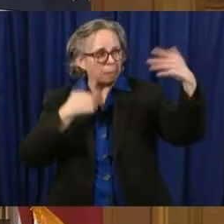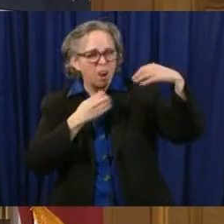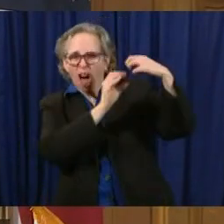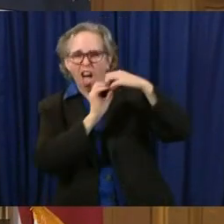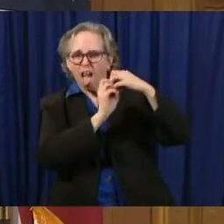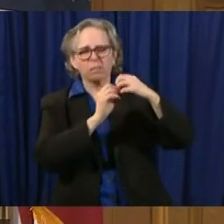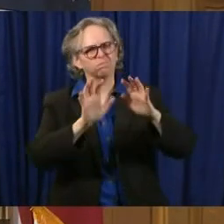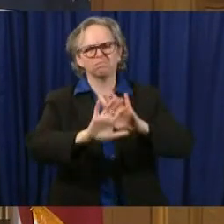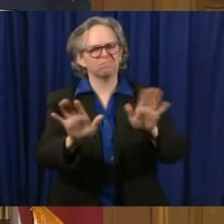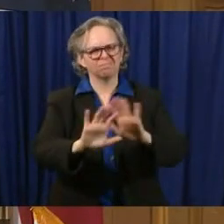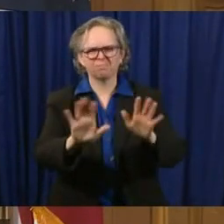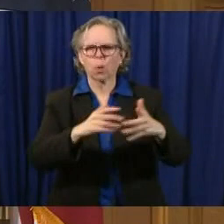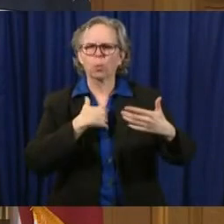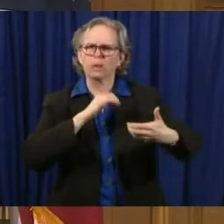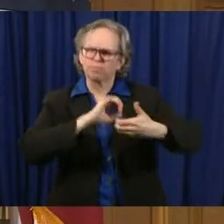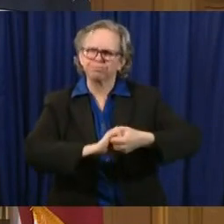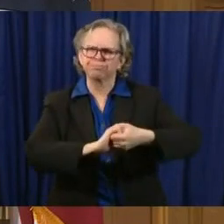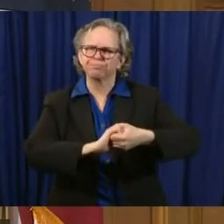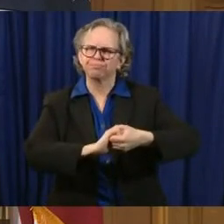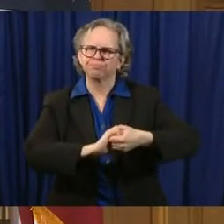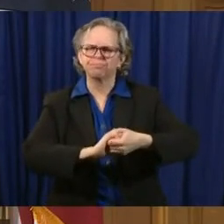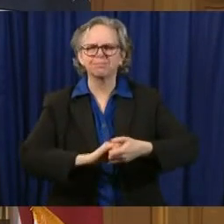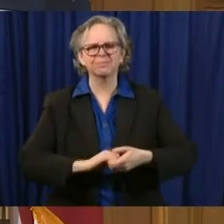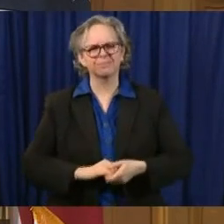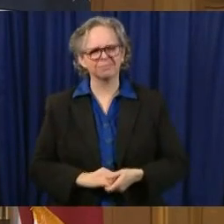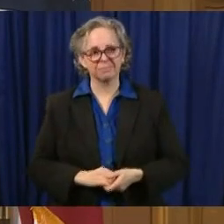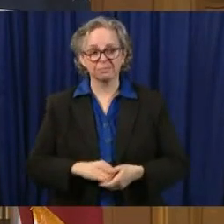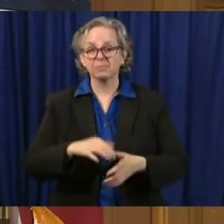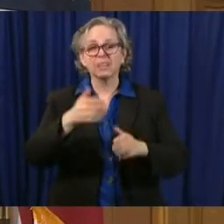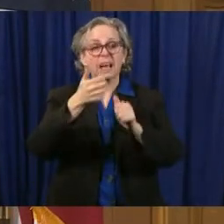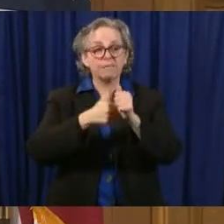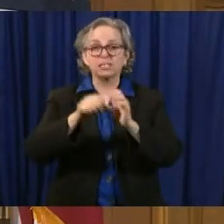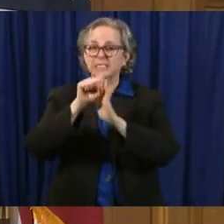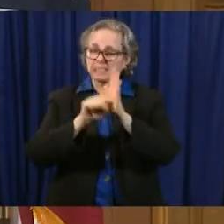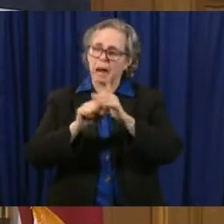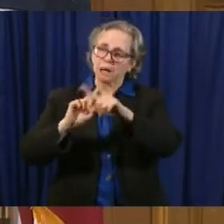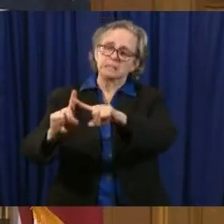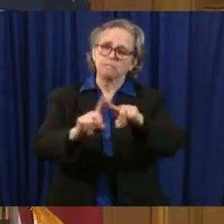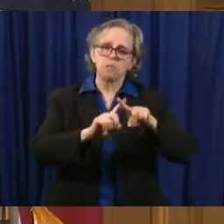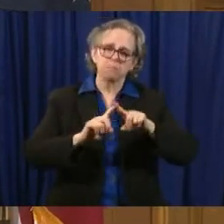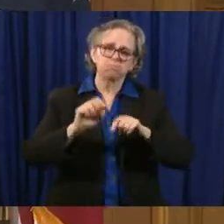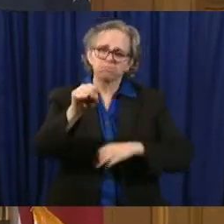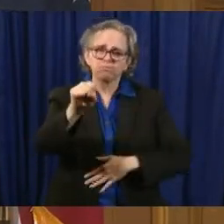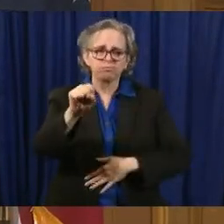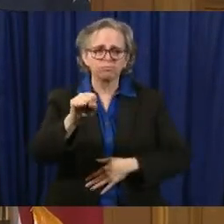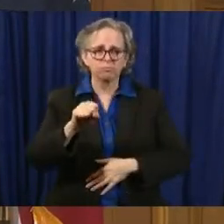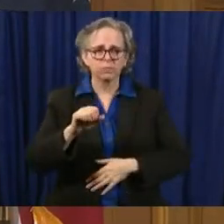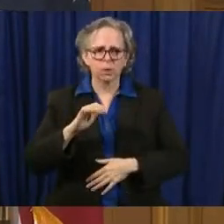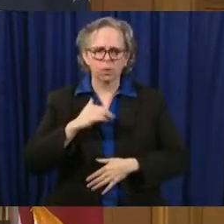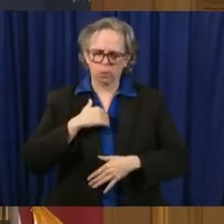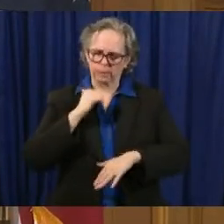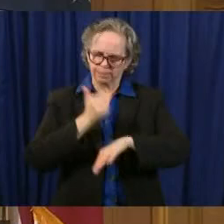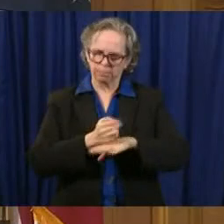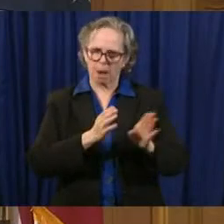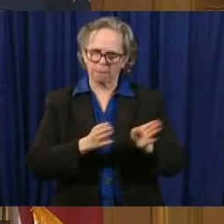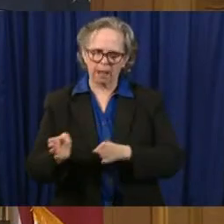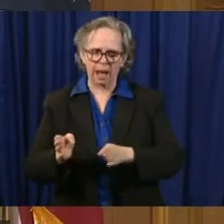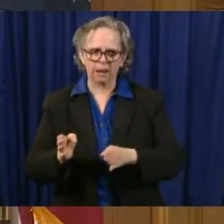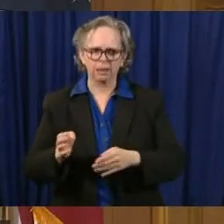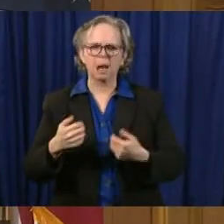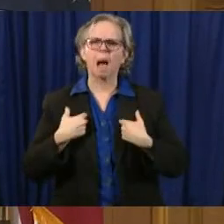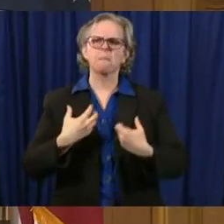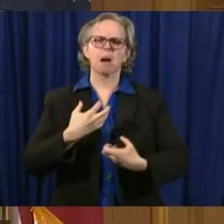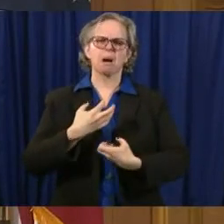every state is different, and we're going to have to, you know, lay out a plan, and I'm confident that the Ohio plan